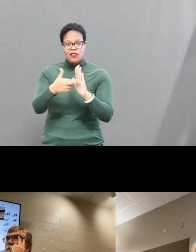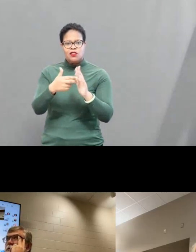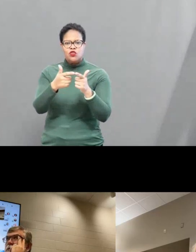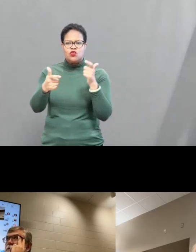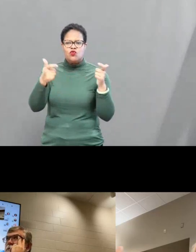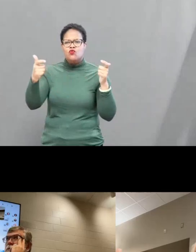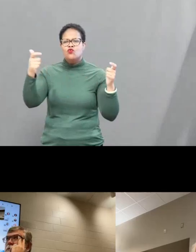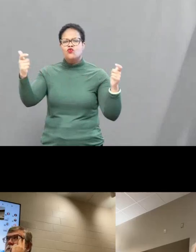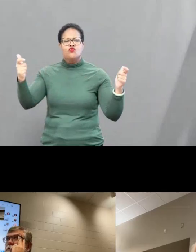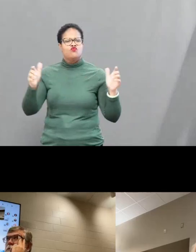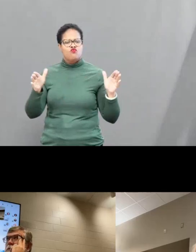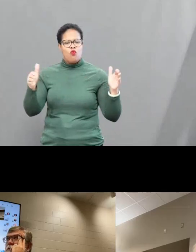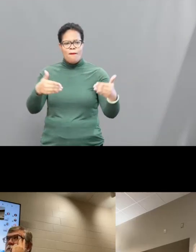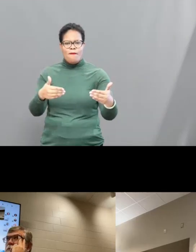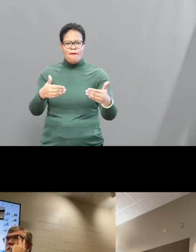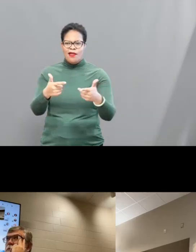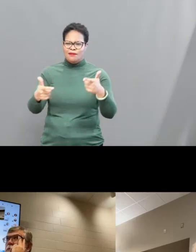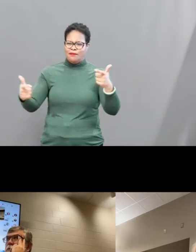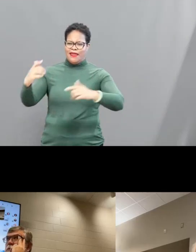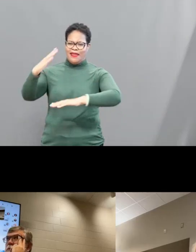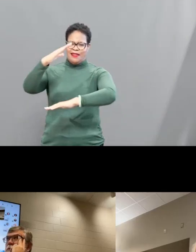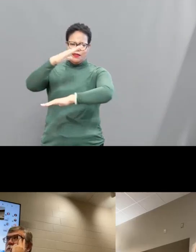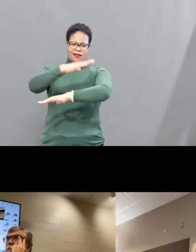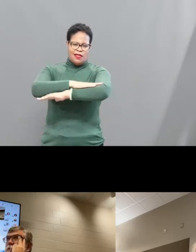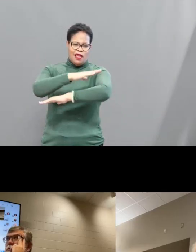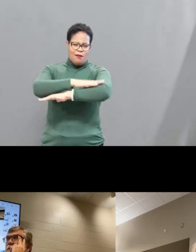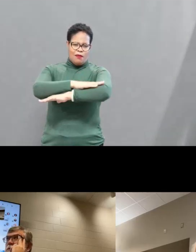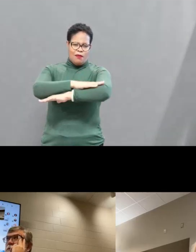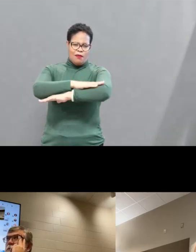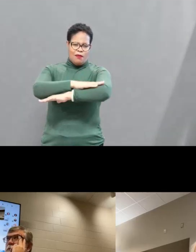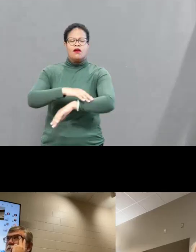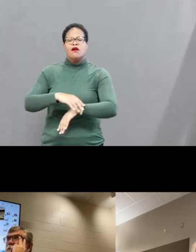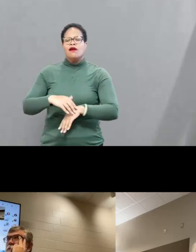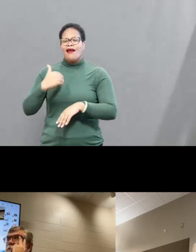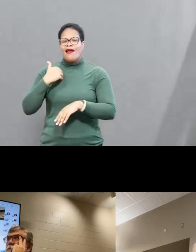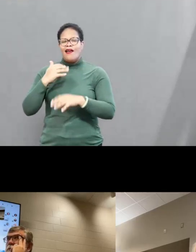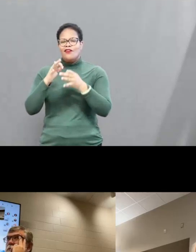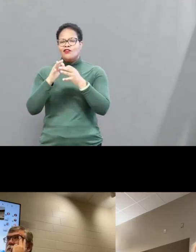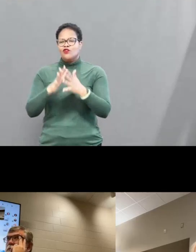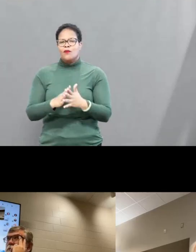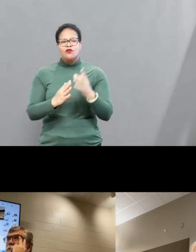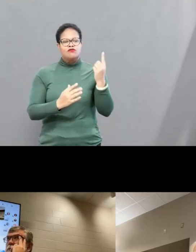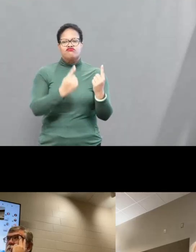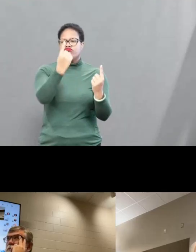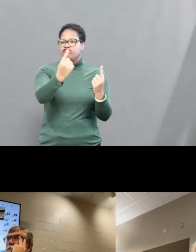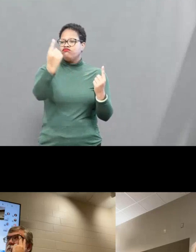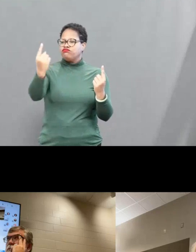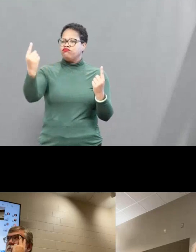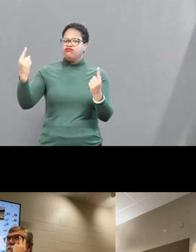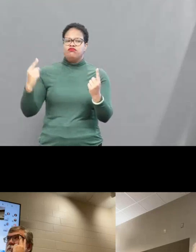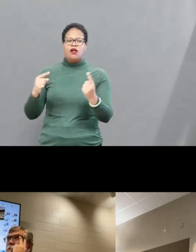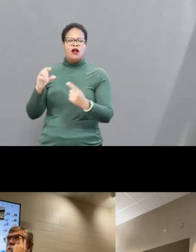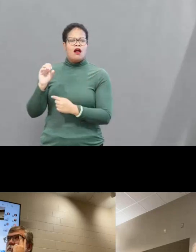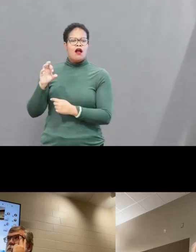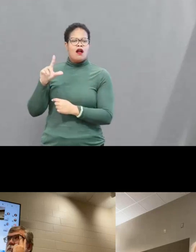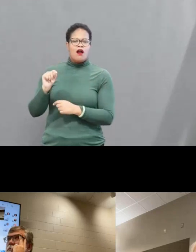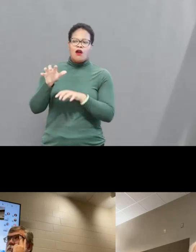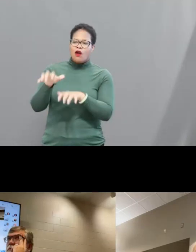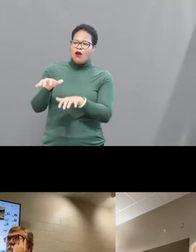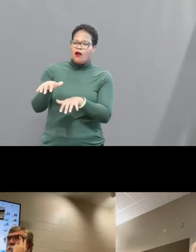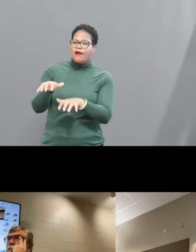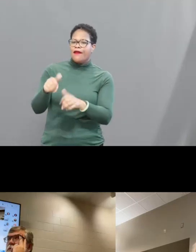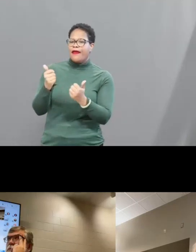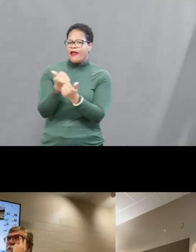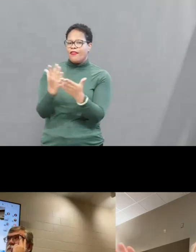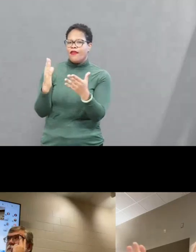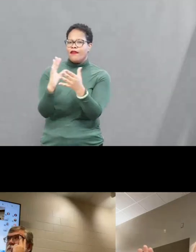huge room with a big table. And interpreters everywhere, cart, everything that's said is printed